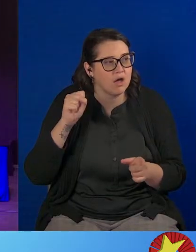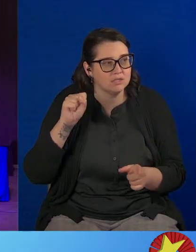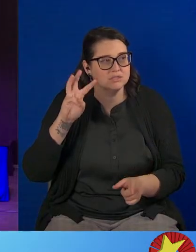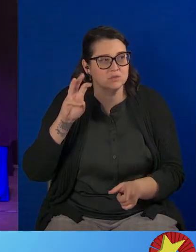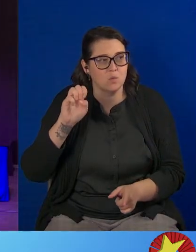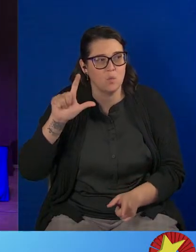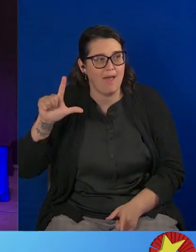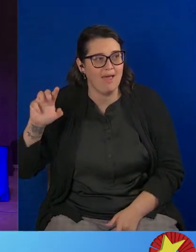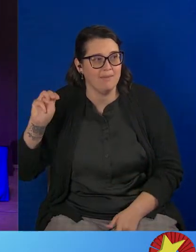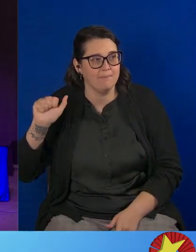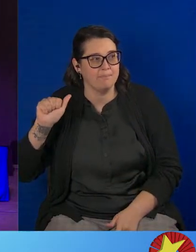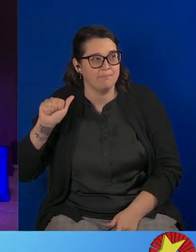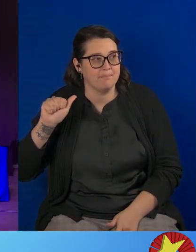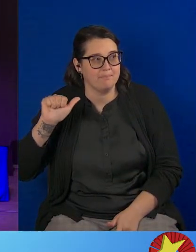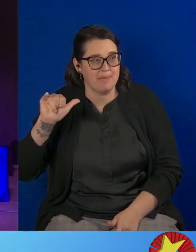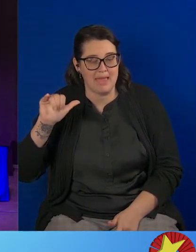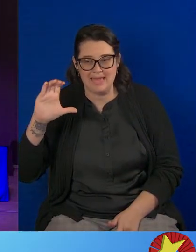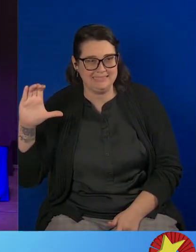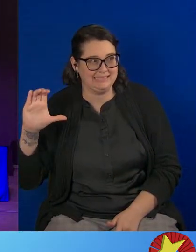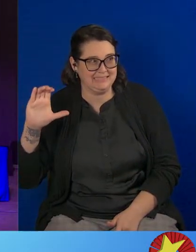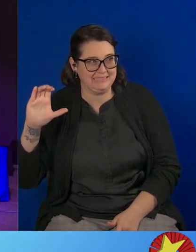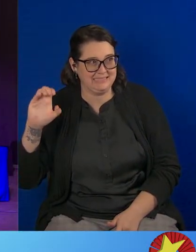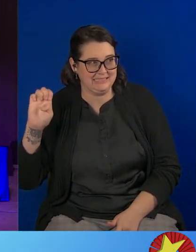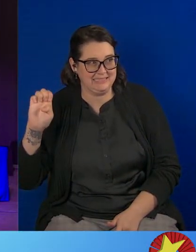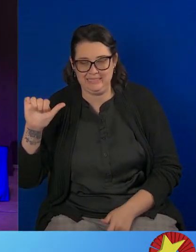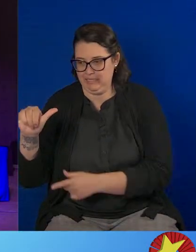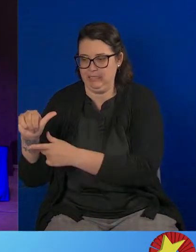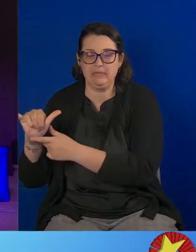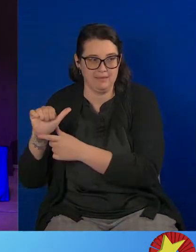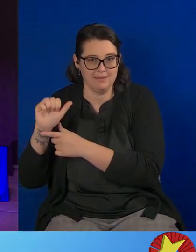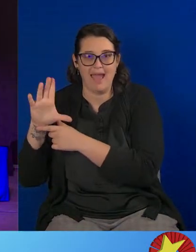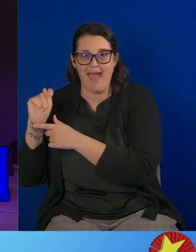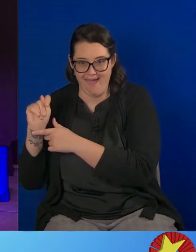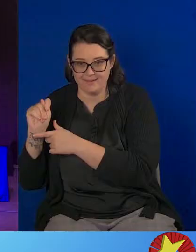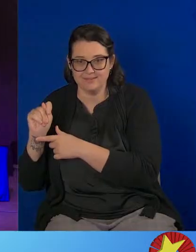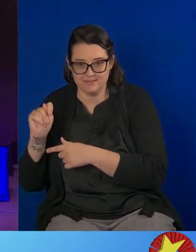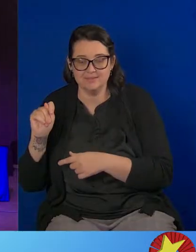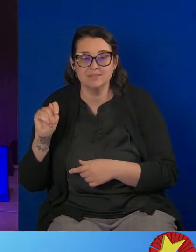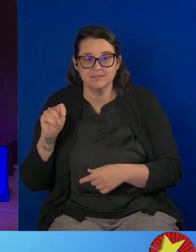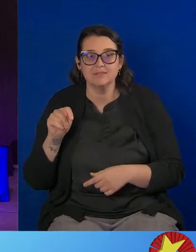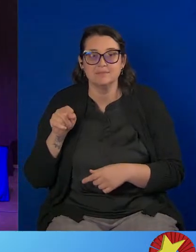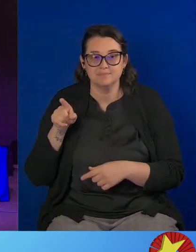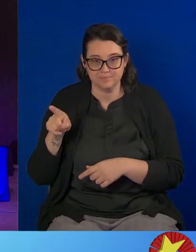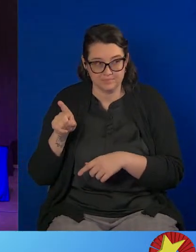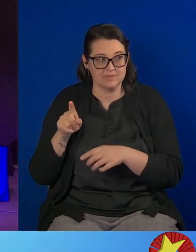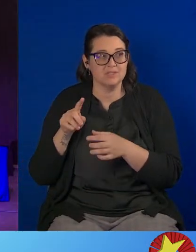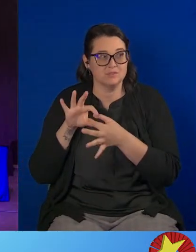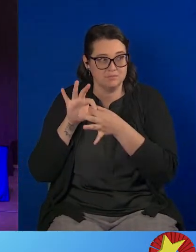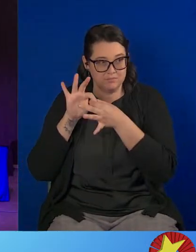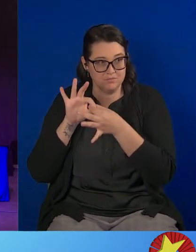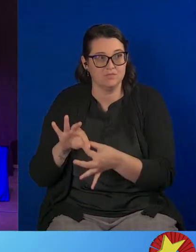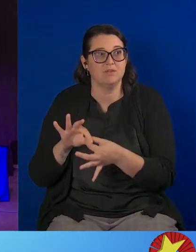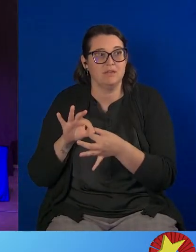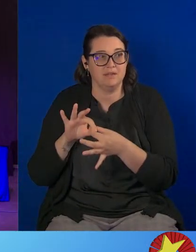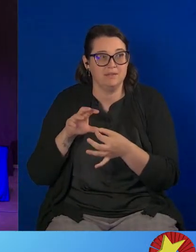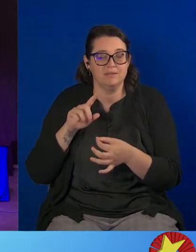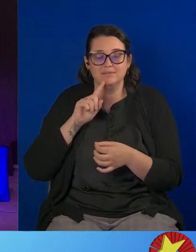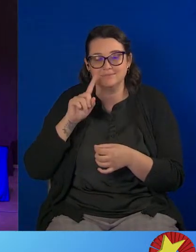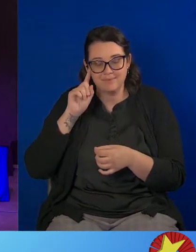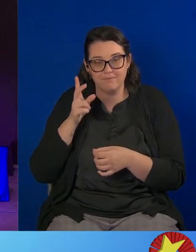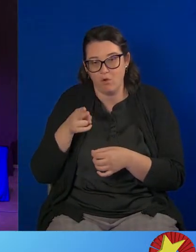were some provisions in there that basically suspended an IEP for students enrolled on a campus for students that had deafness or hearing